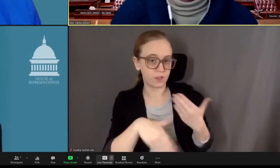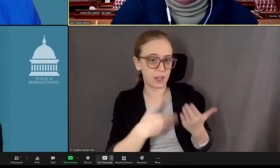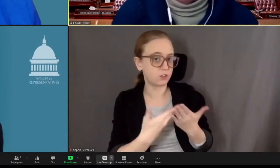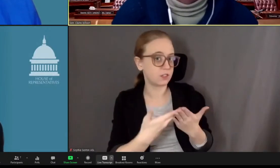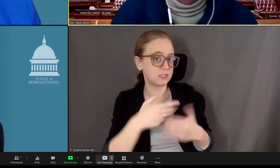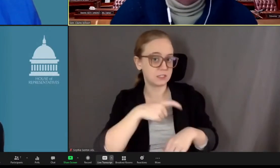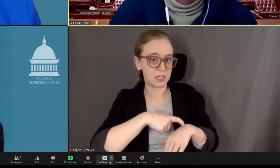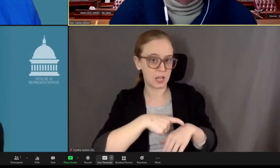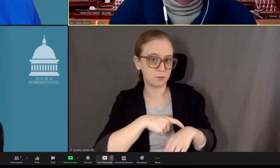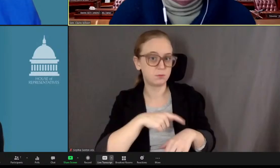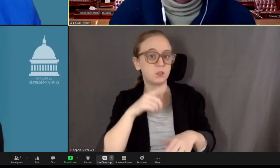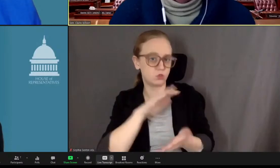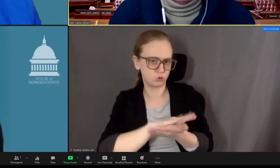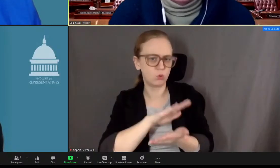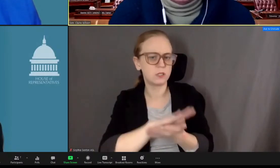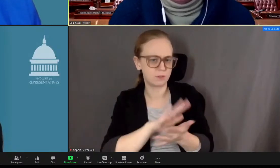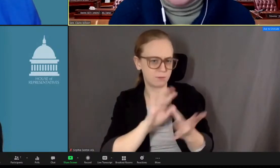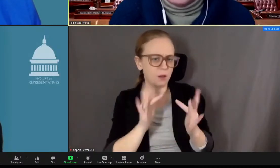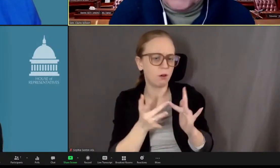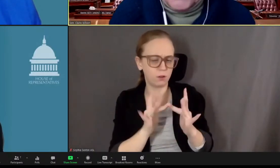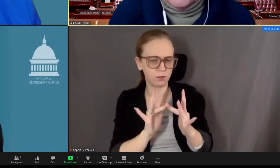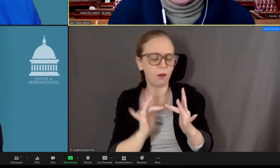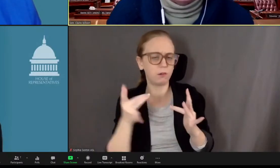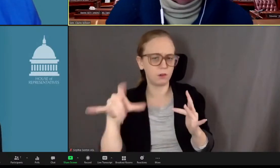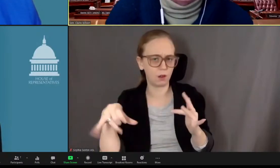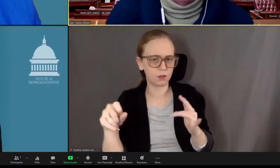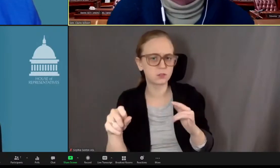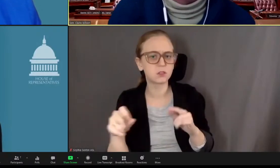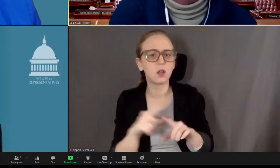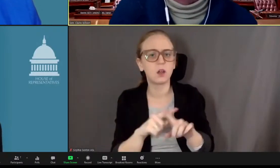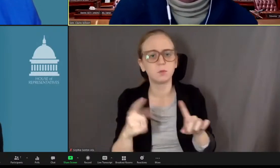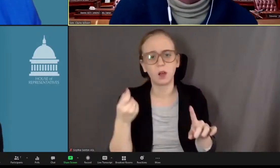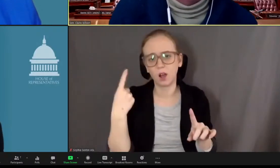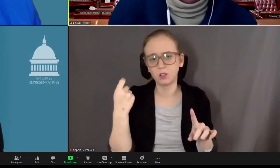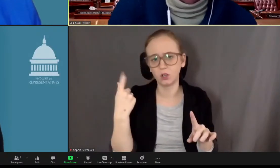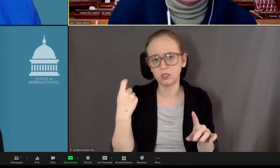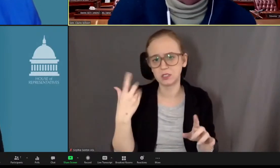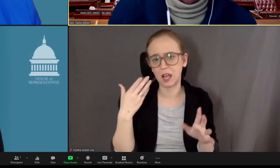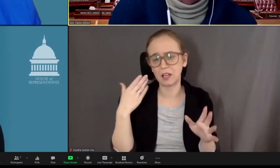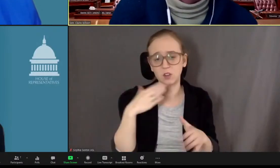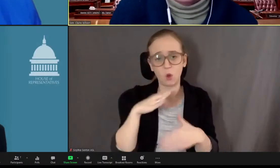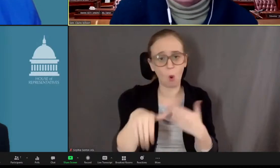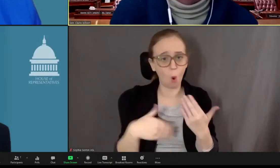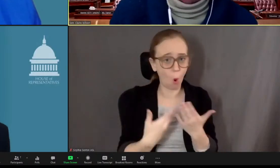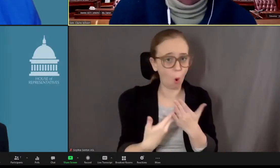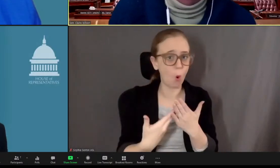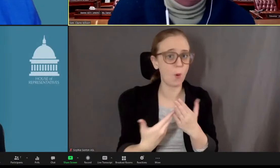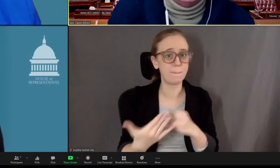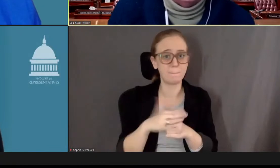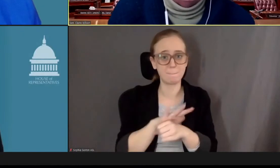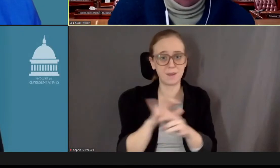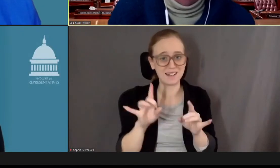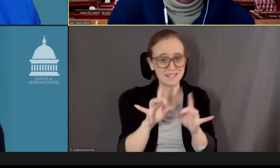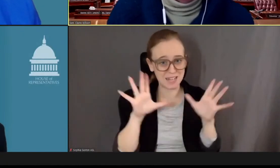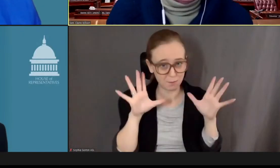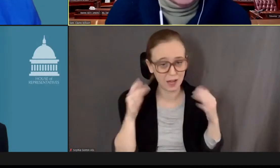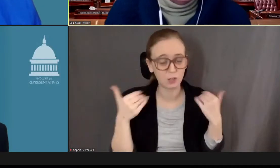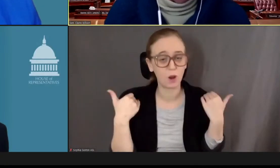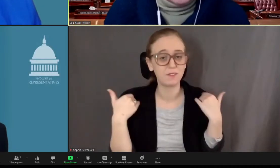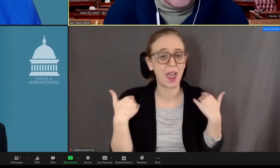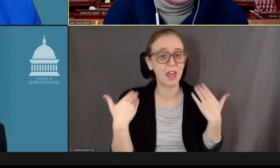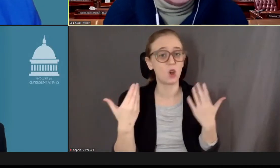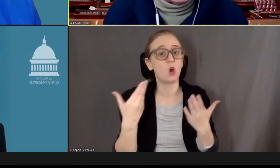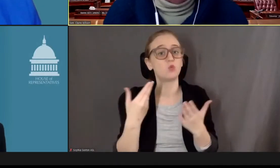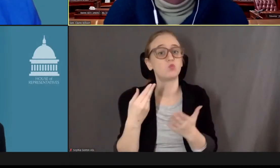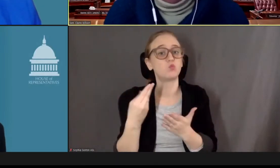doing online. And throughout the pandemic, there have been relief dollars that have gone through the